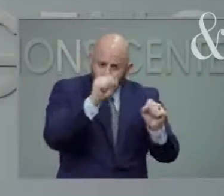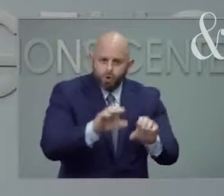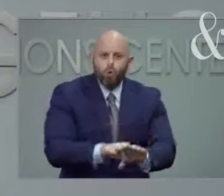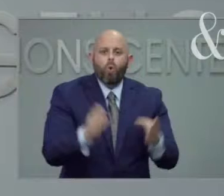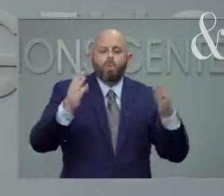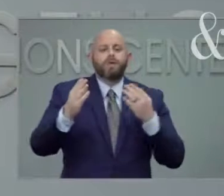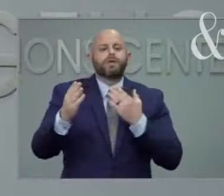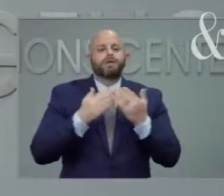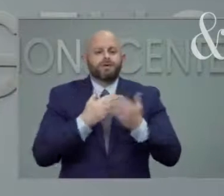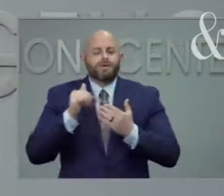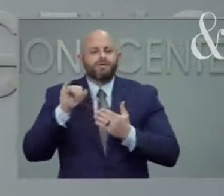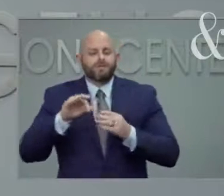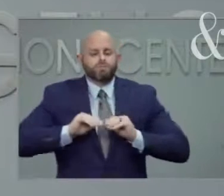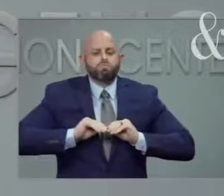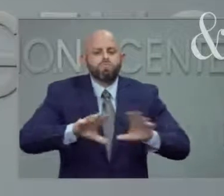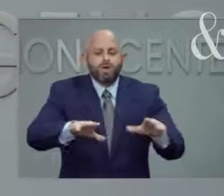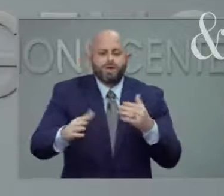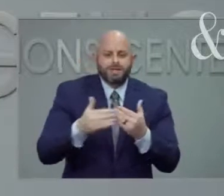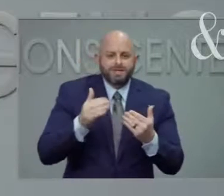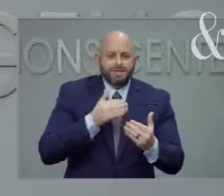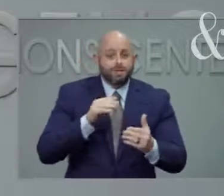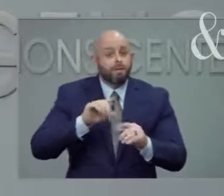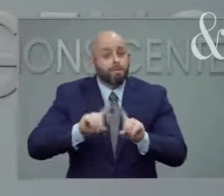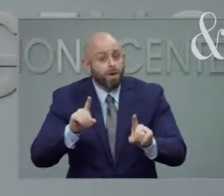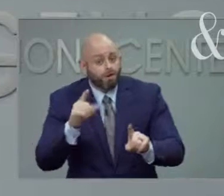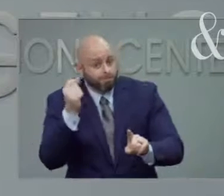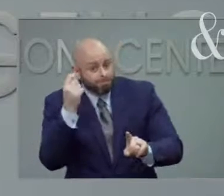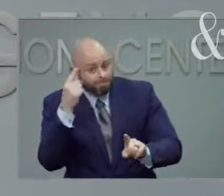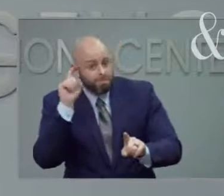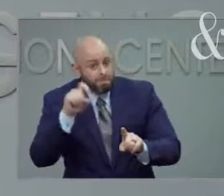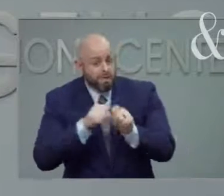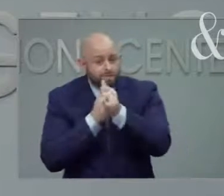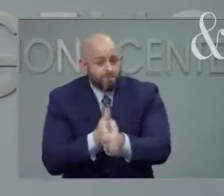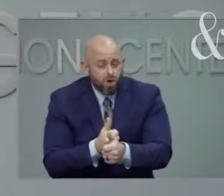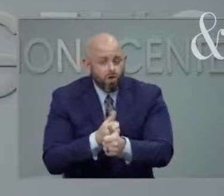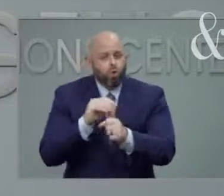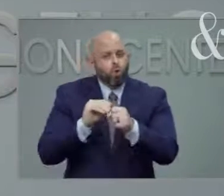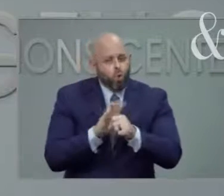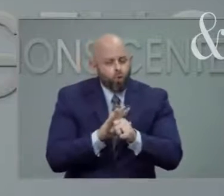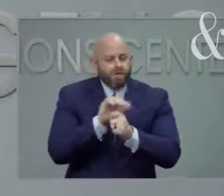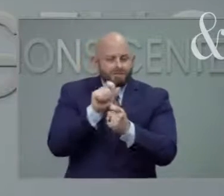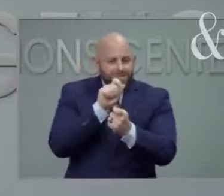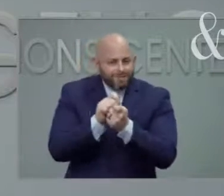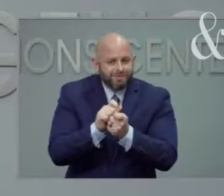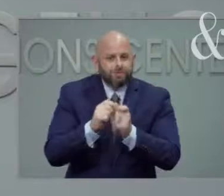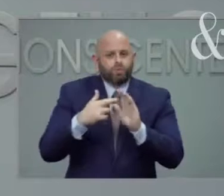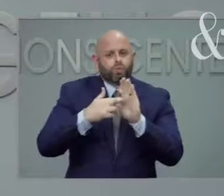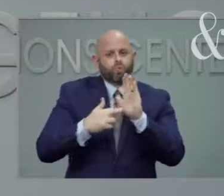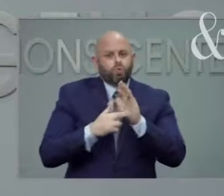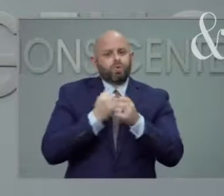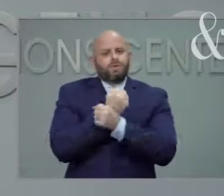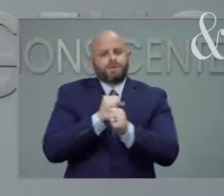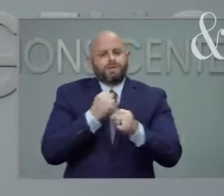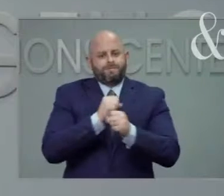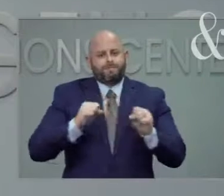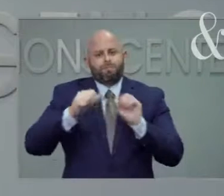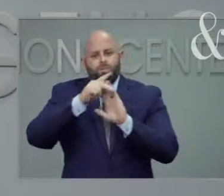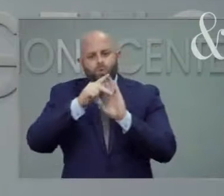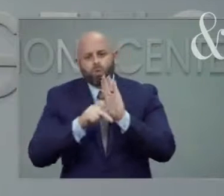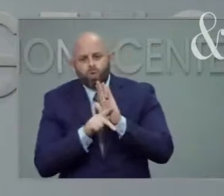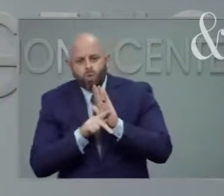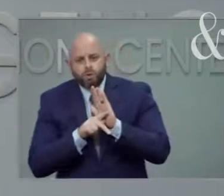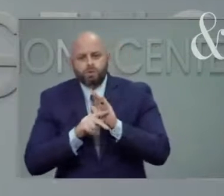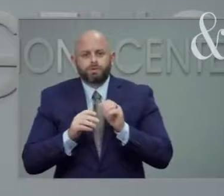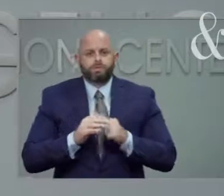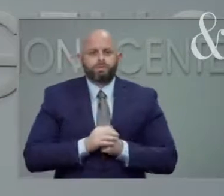high community transmission when they follow the specific COVID-19 safety protocols. Even with the